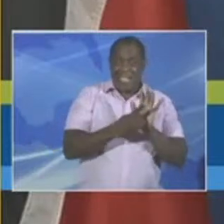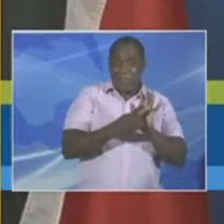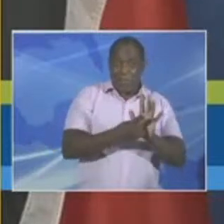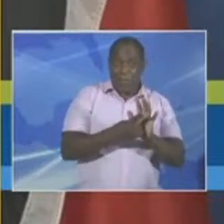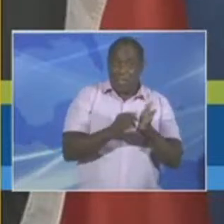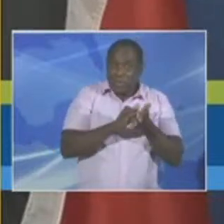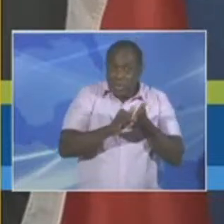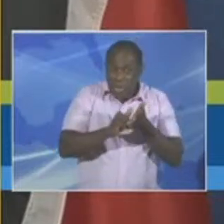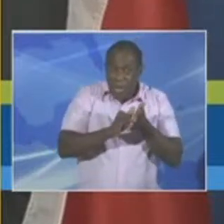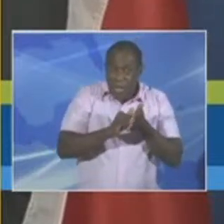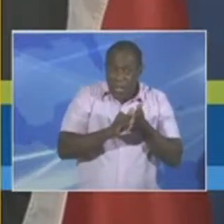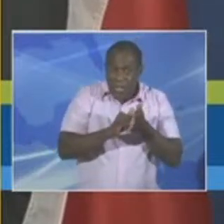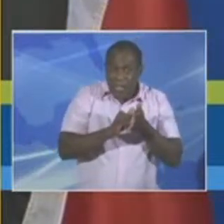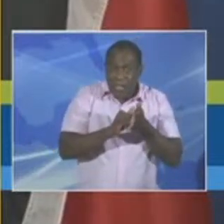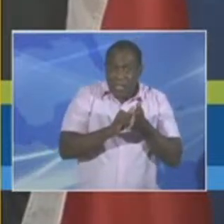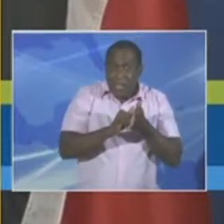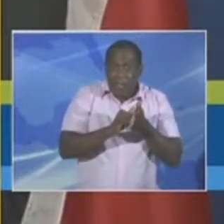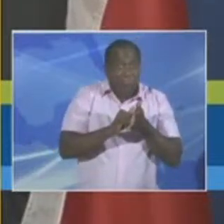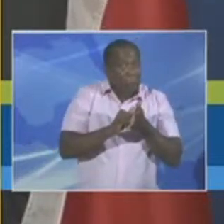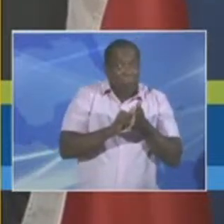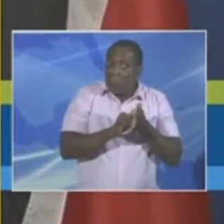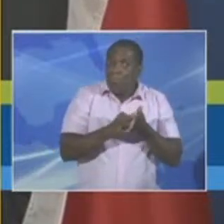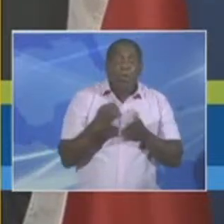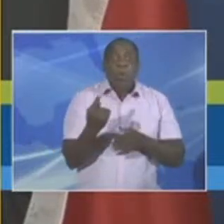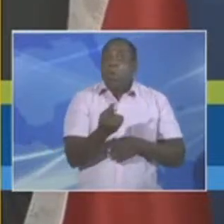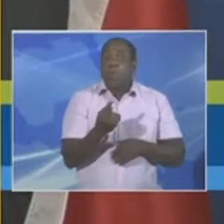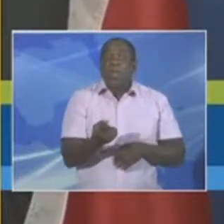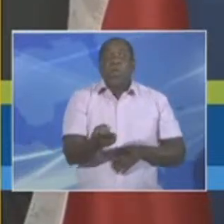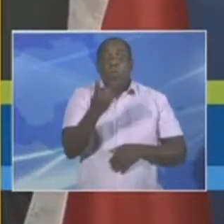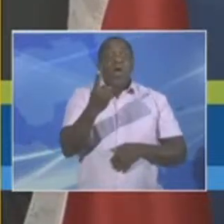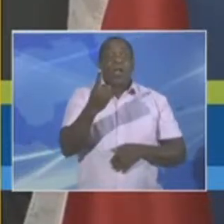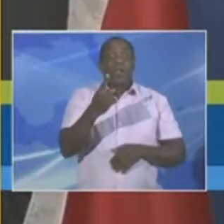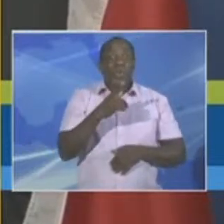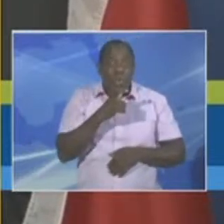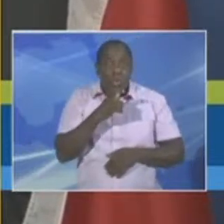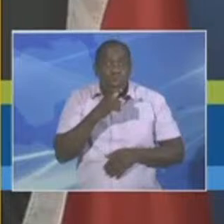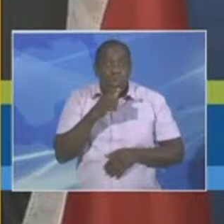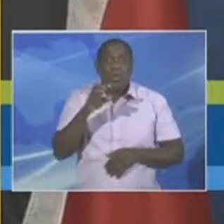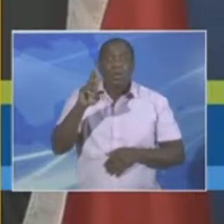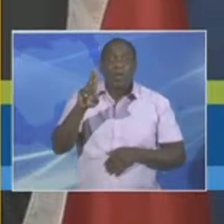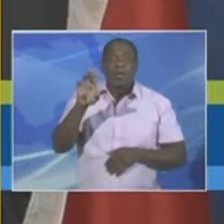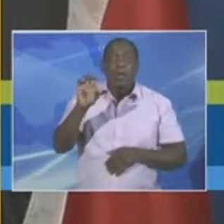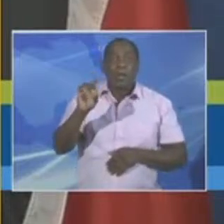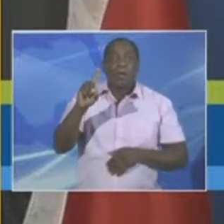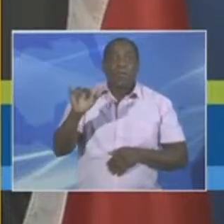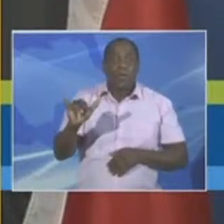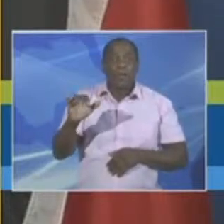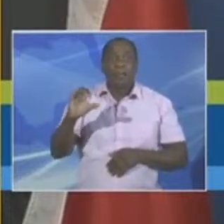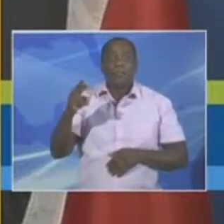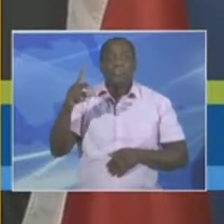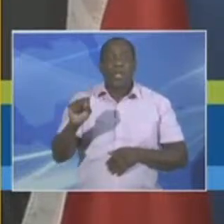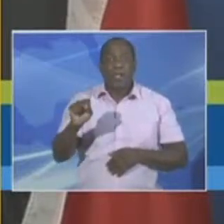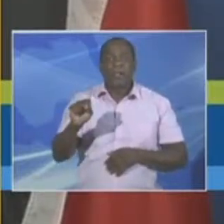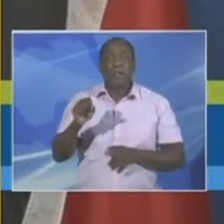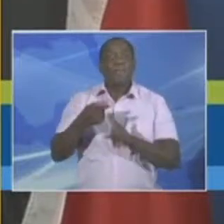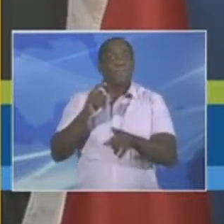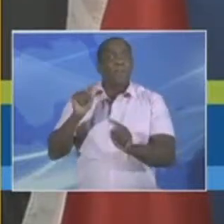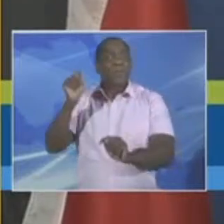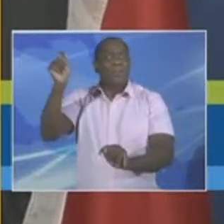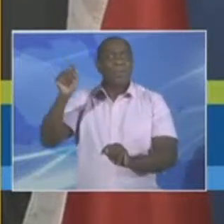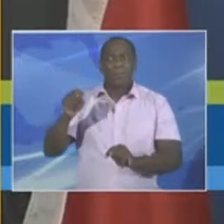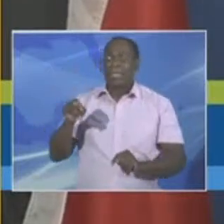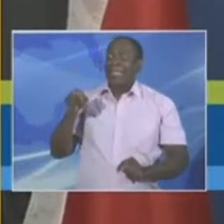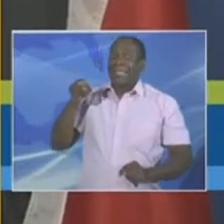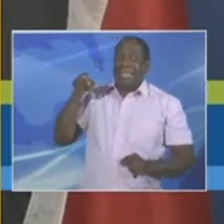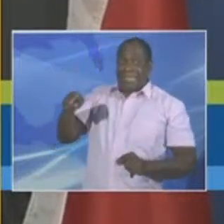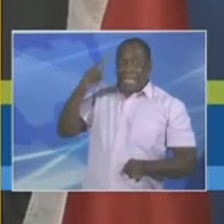York, except Rodney Charles of Trinidad and Tobago, who agreed to have lunch with her.